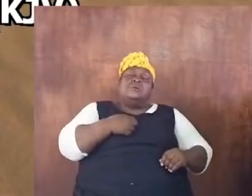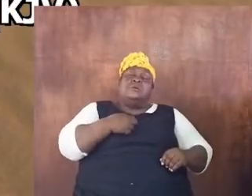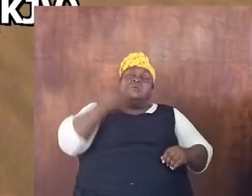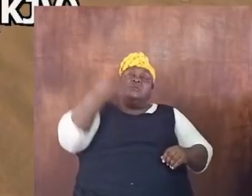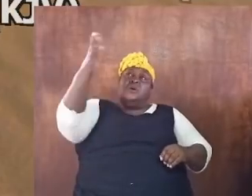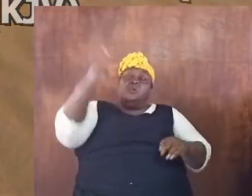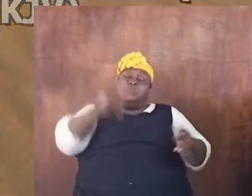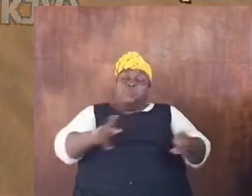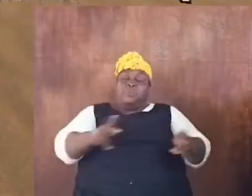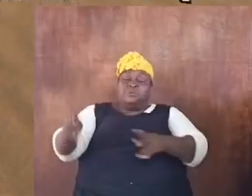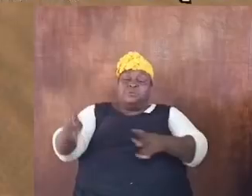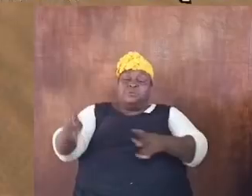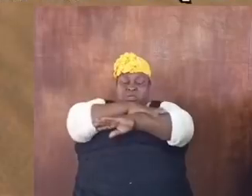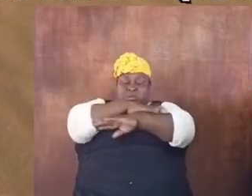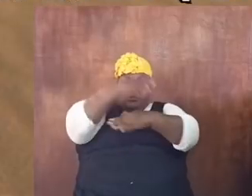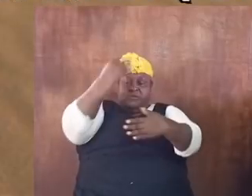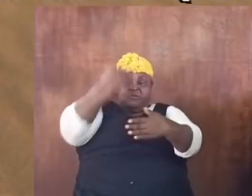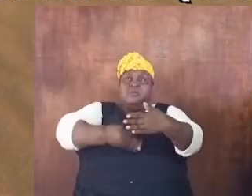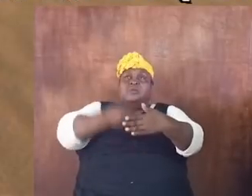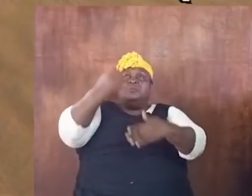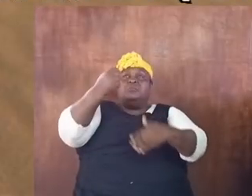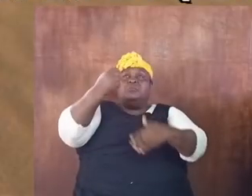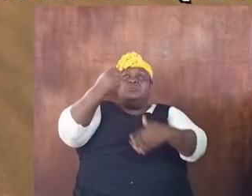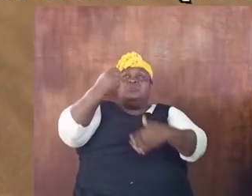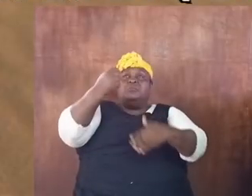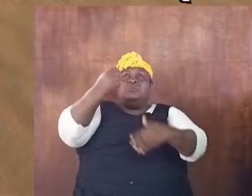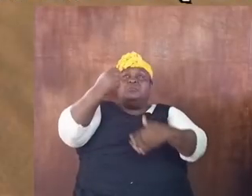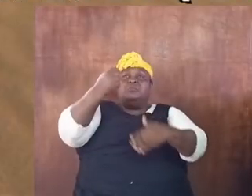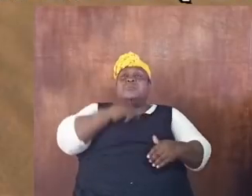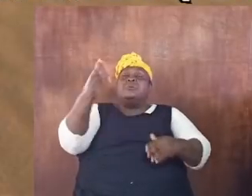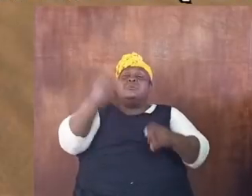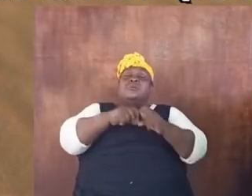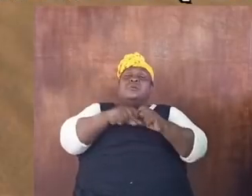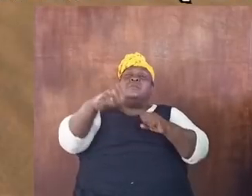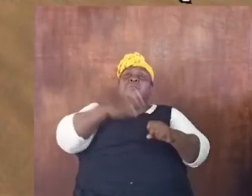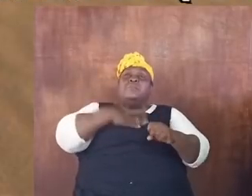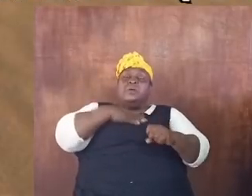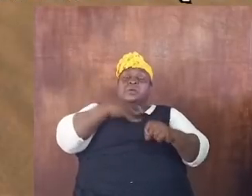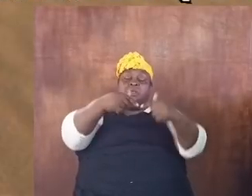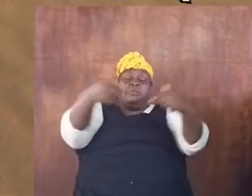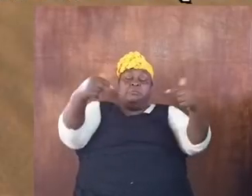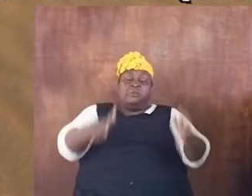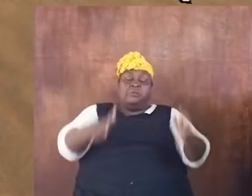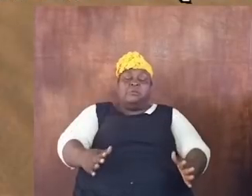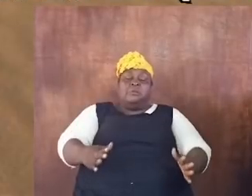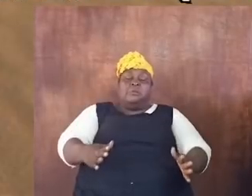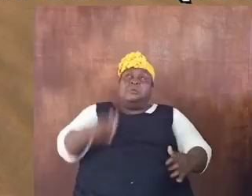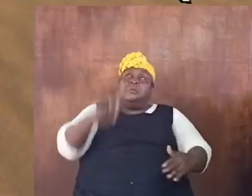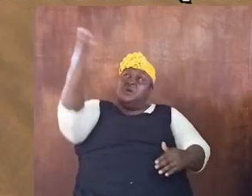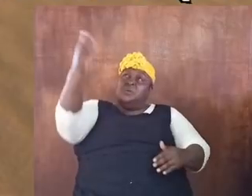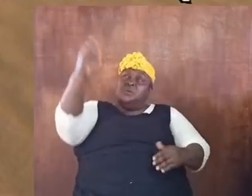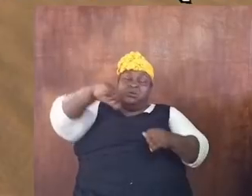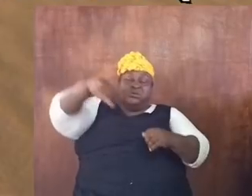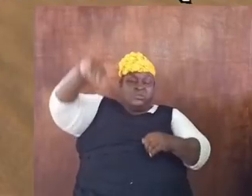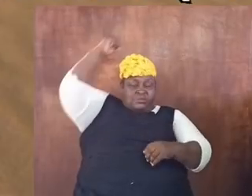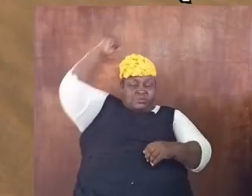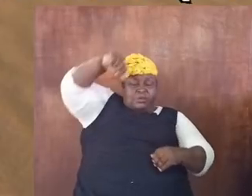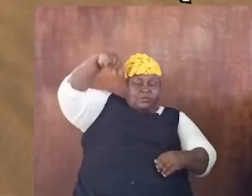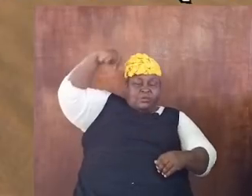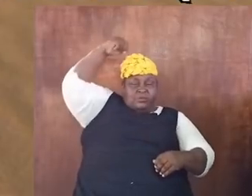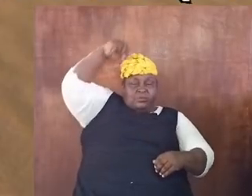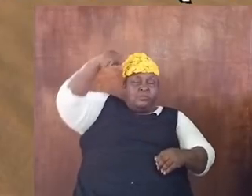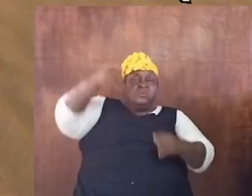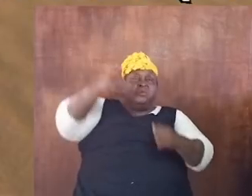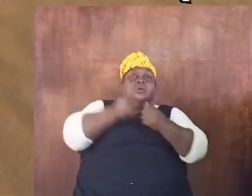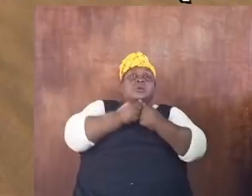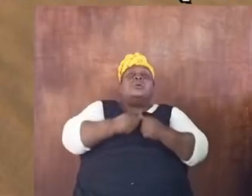Thou preparest a table before me in the presence of my enemies. Thou anointest my